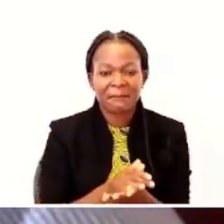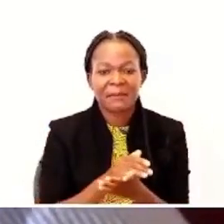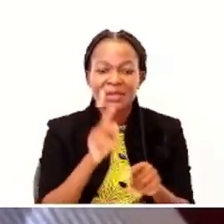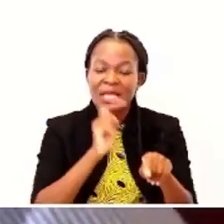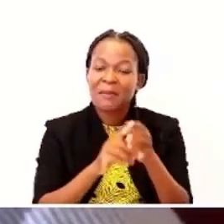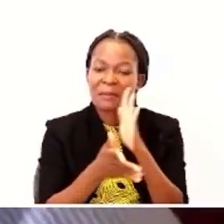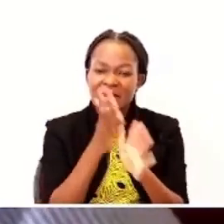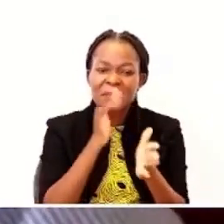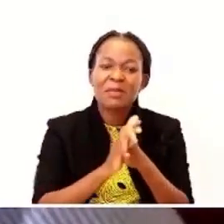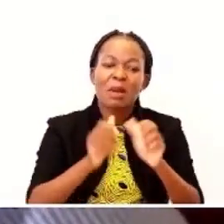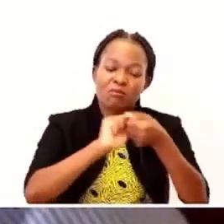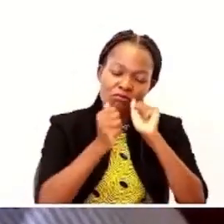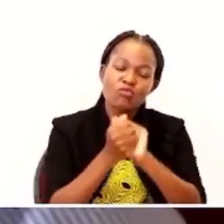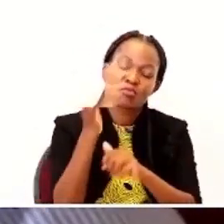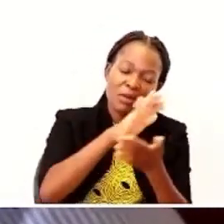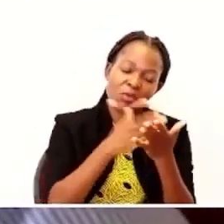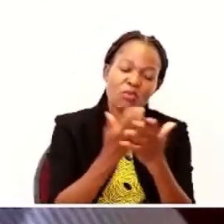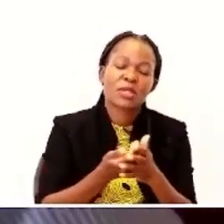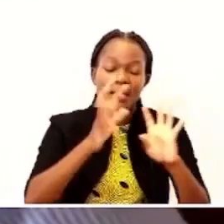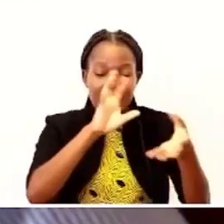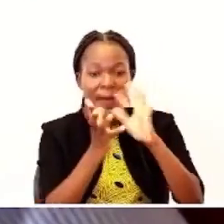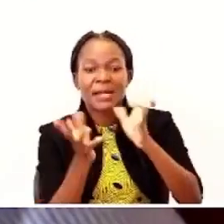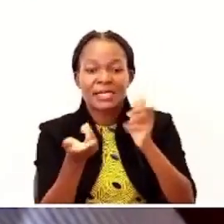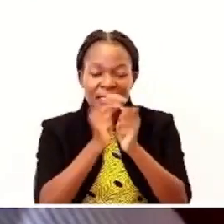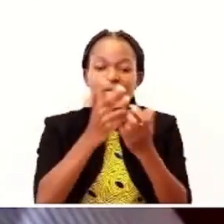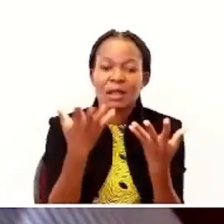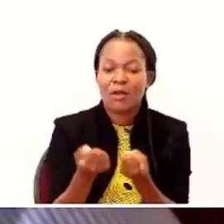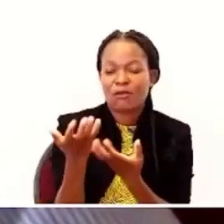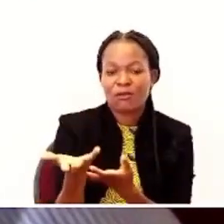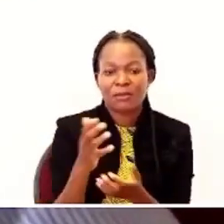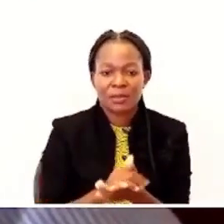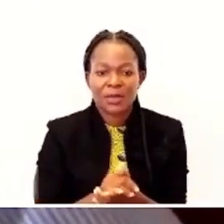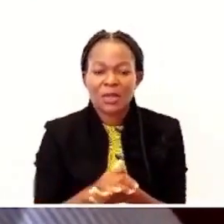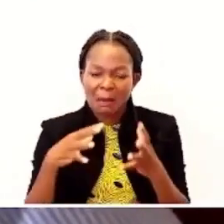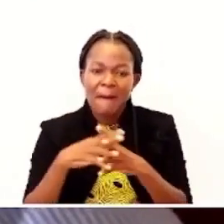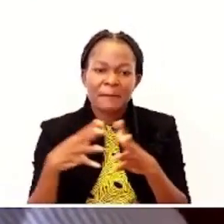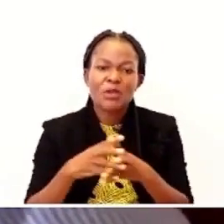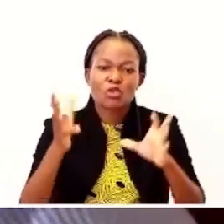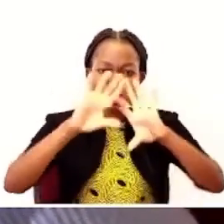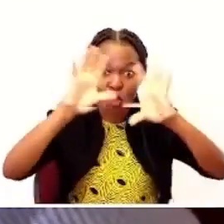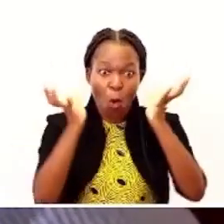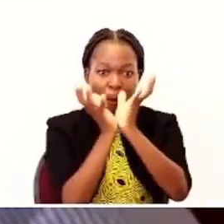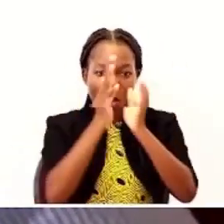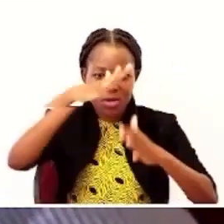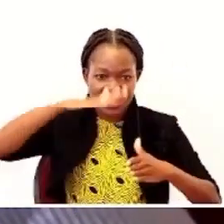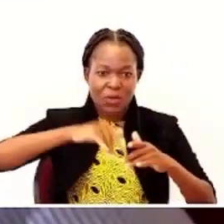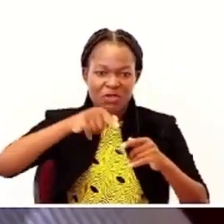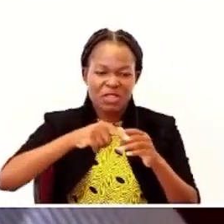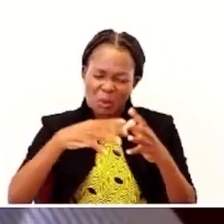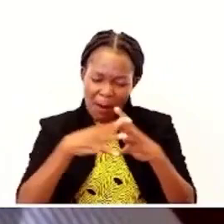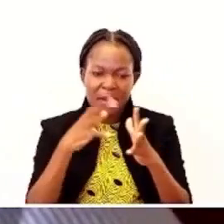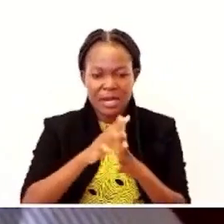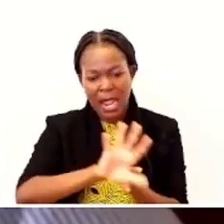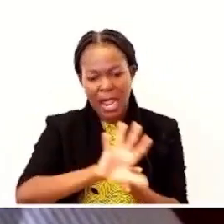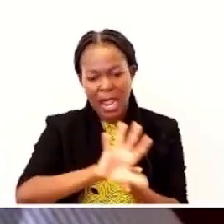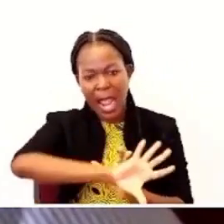They are especially in the global south, especially in Africa. The